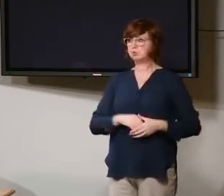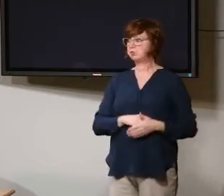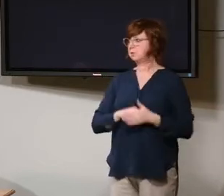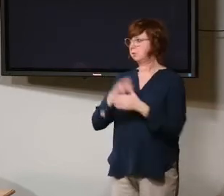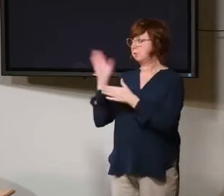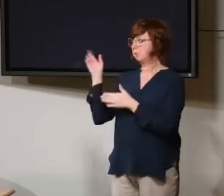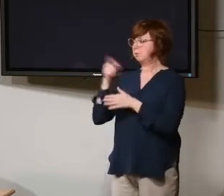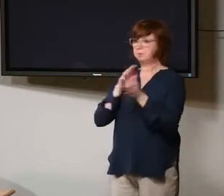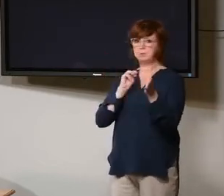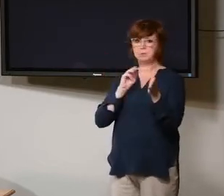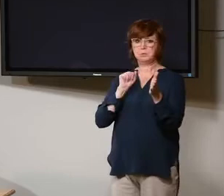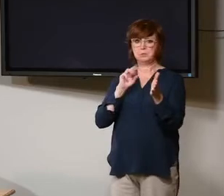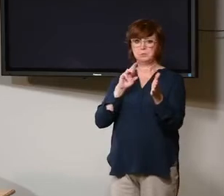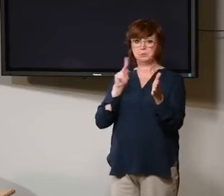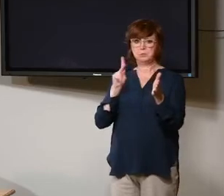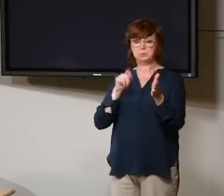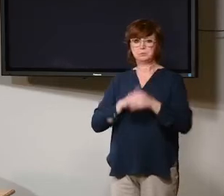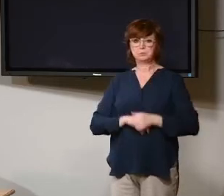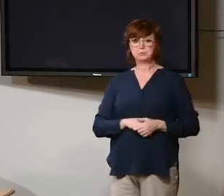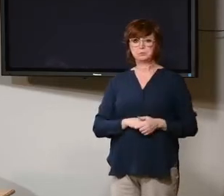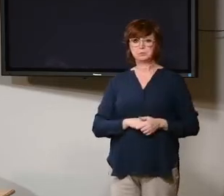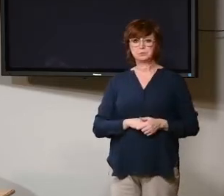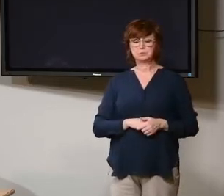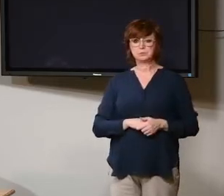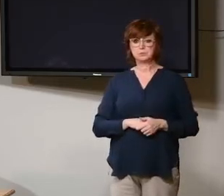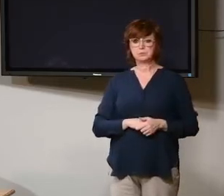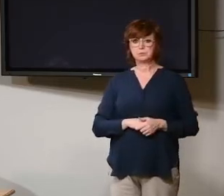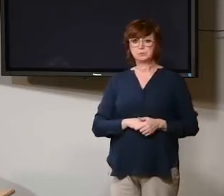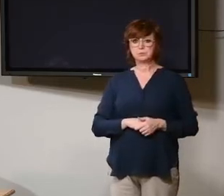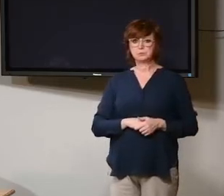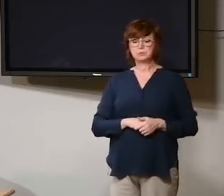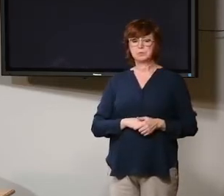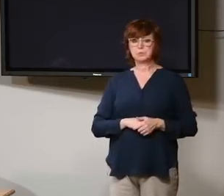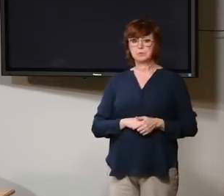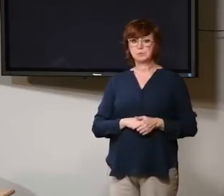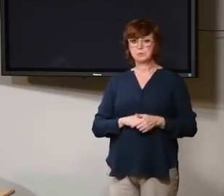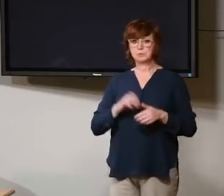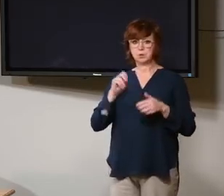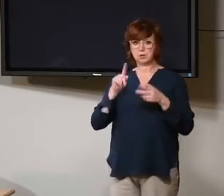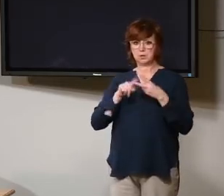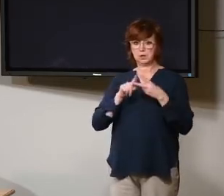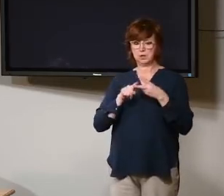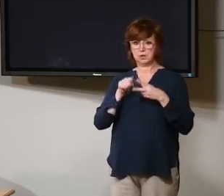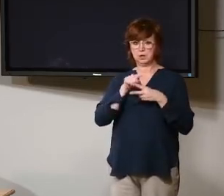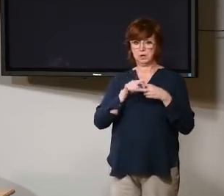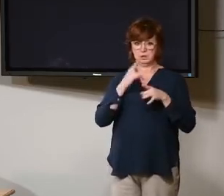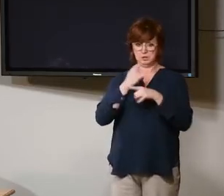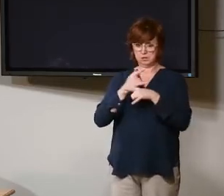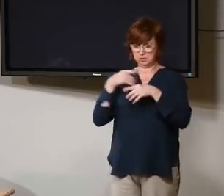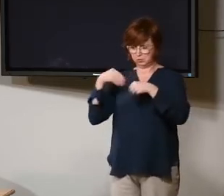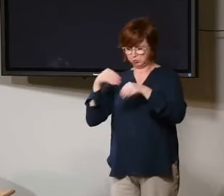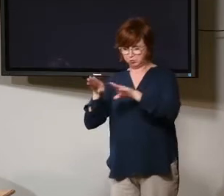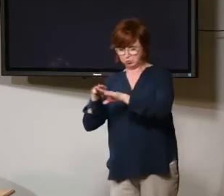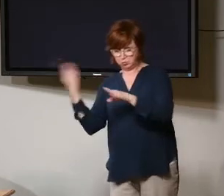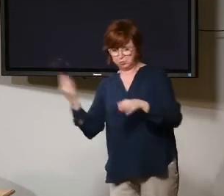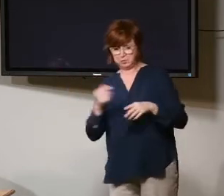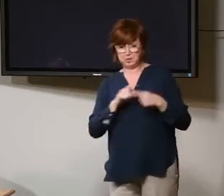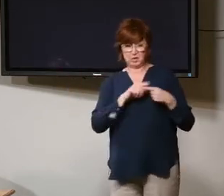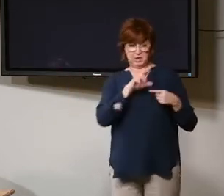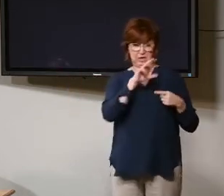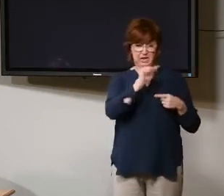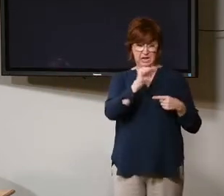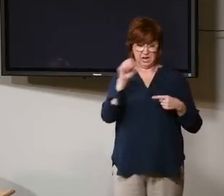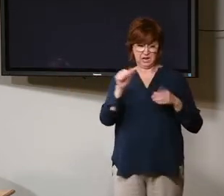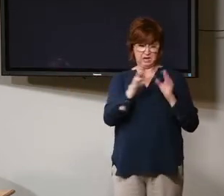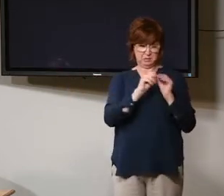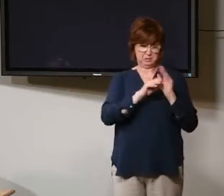Mark? So you were talking about liquor stores staying open. AA meetings and NA meetings can't go ahead with the new